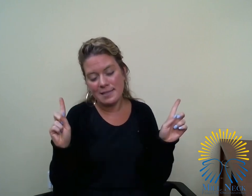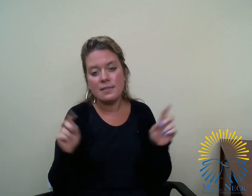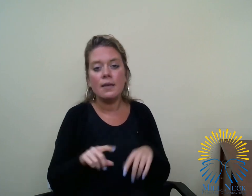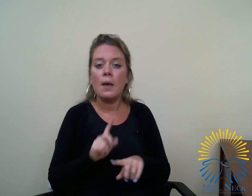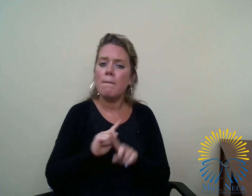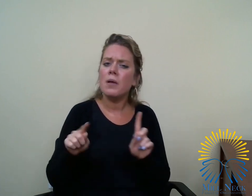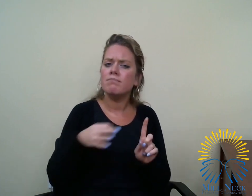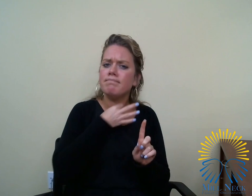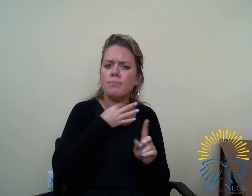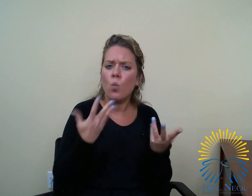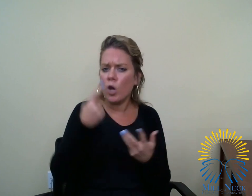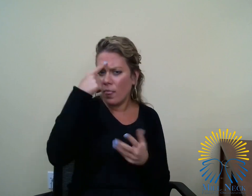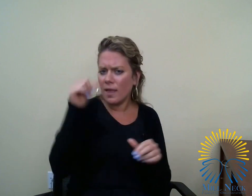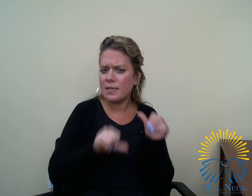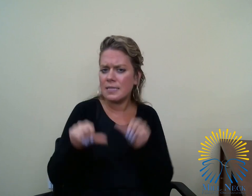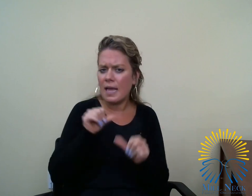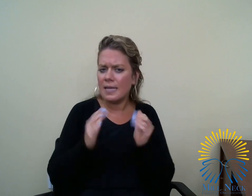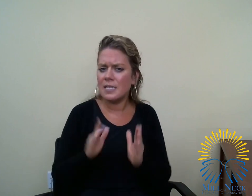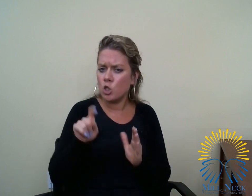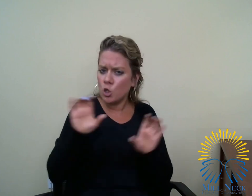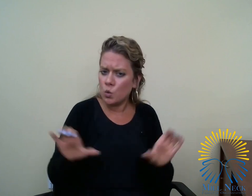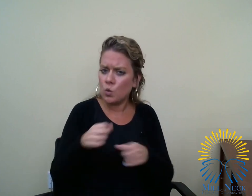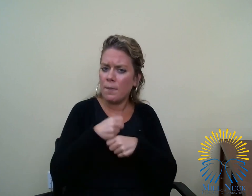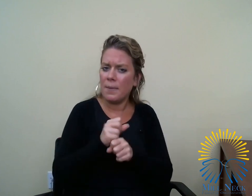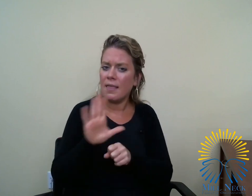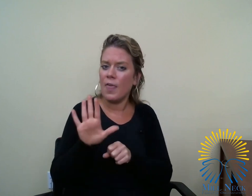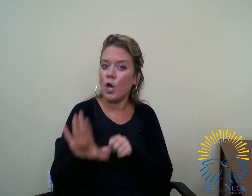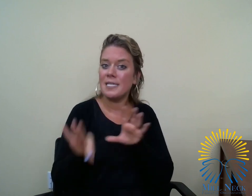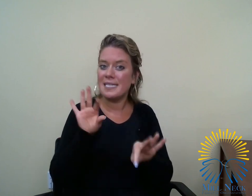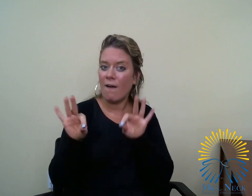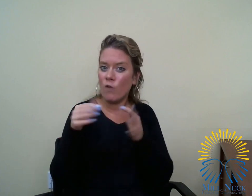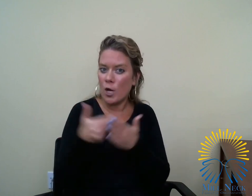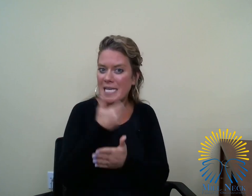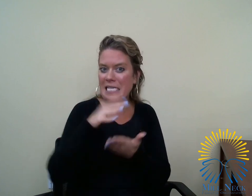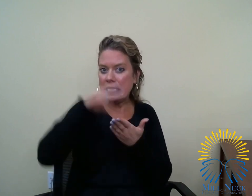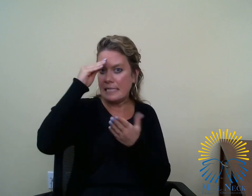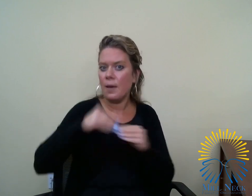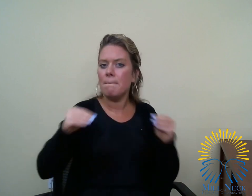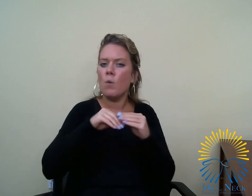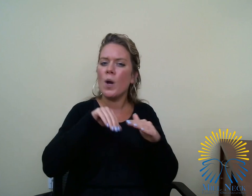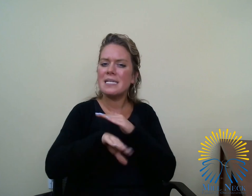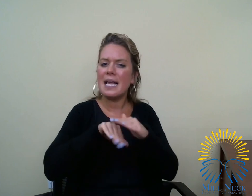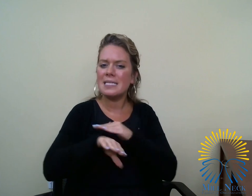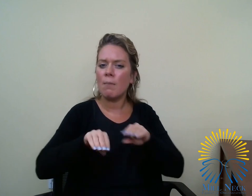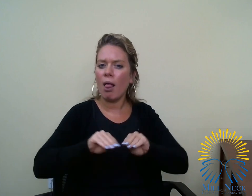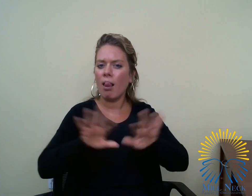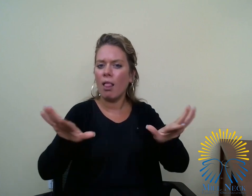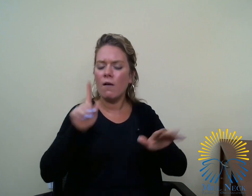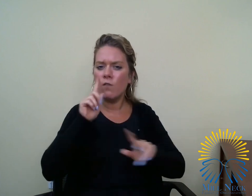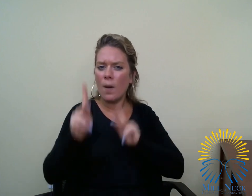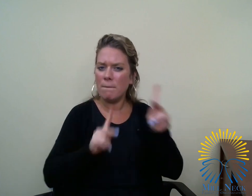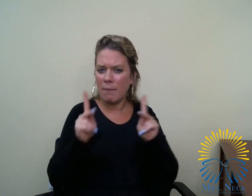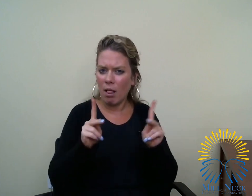What do you think scientists should do to make their discoveries more accessible to people who are non-scientists or members of the general